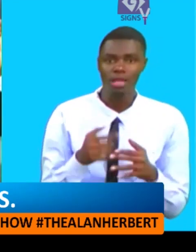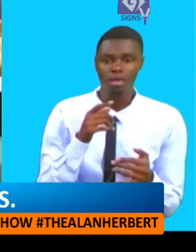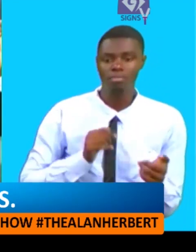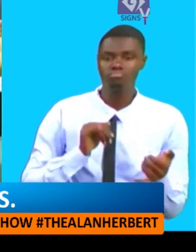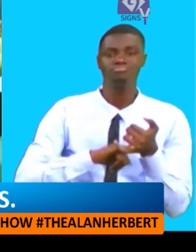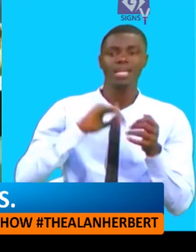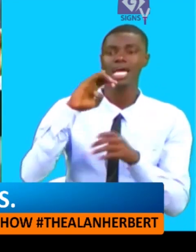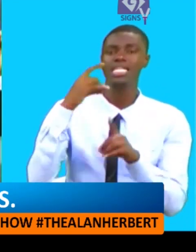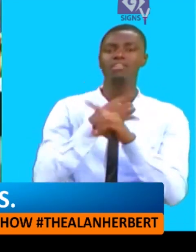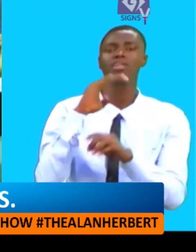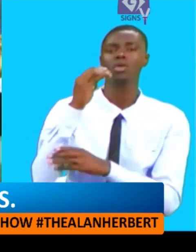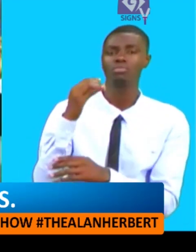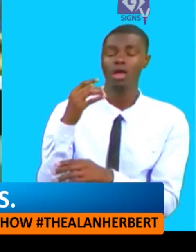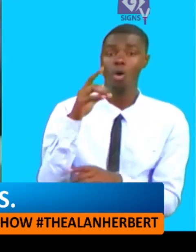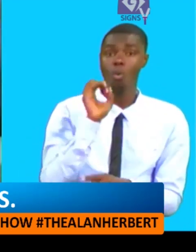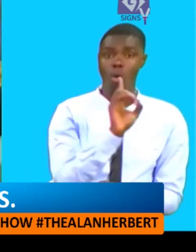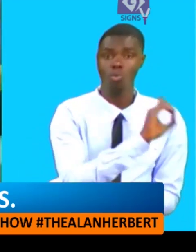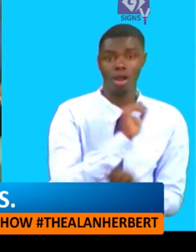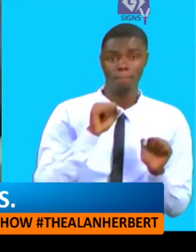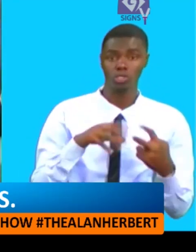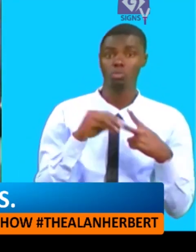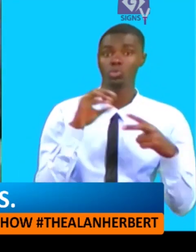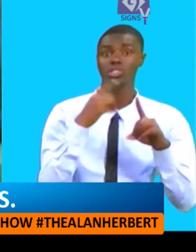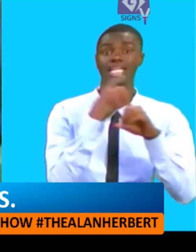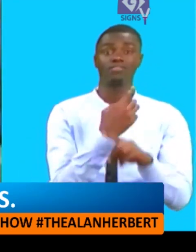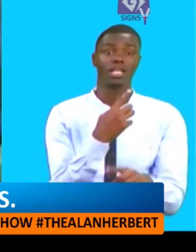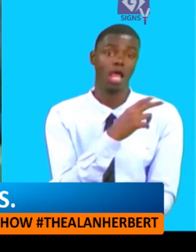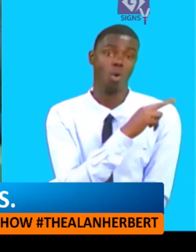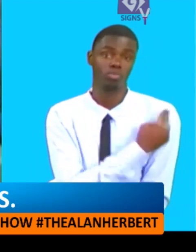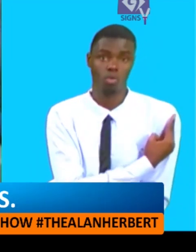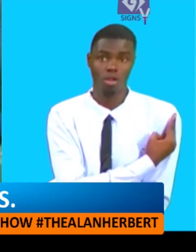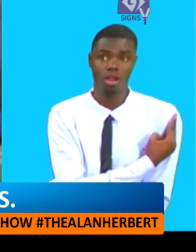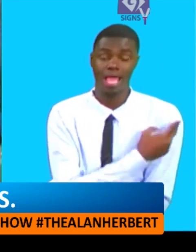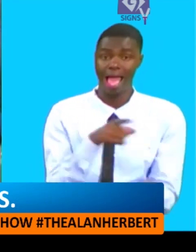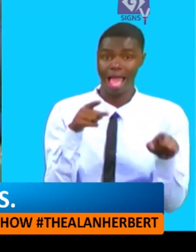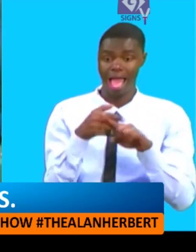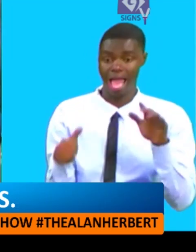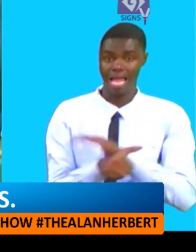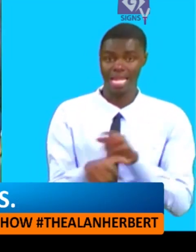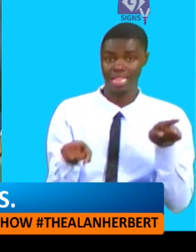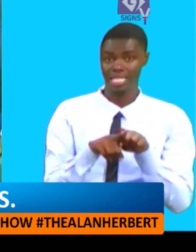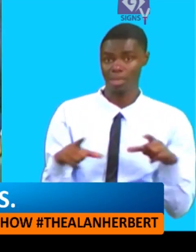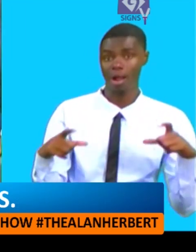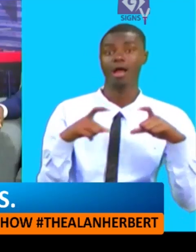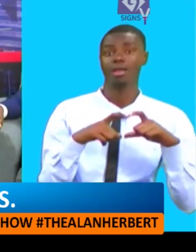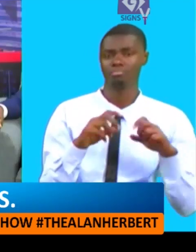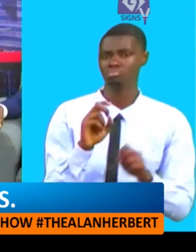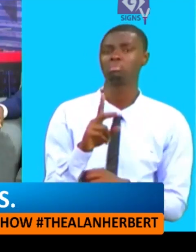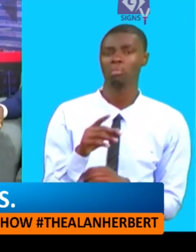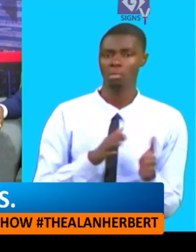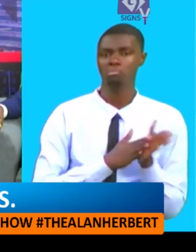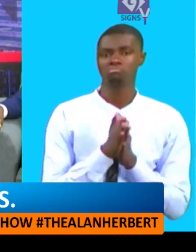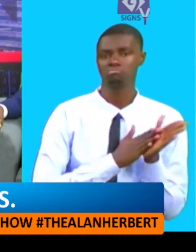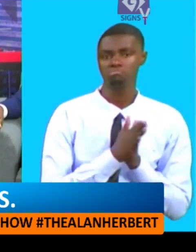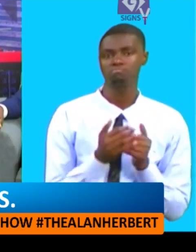in a different town, each of you can choose a different facility independently. Under the same card. Yeah. All right. Very interesting